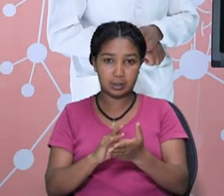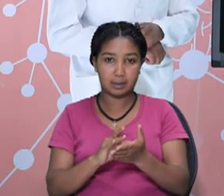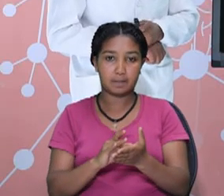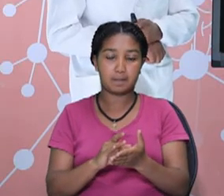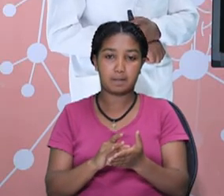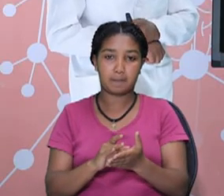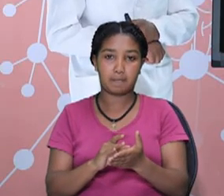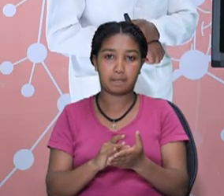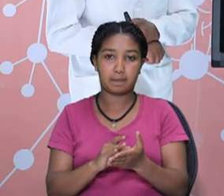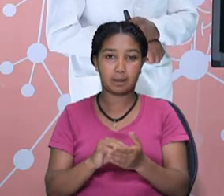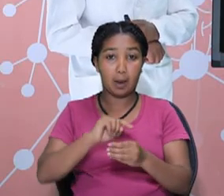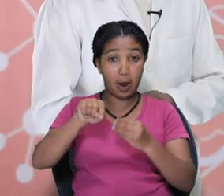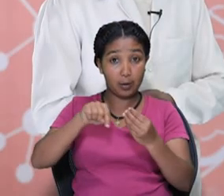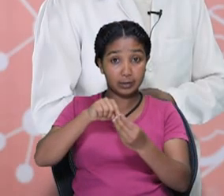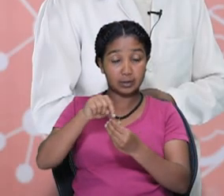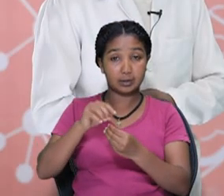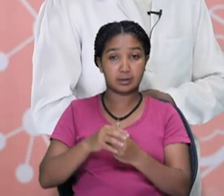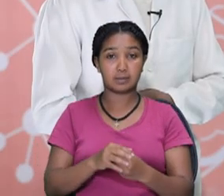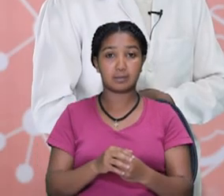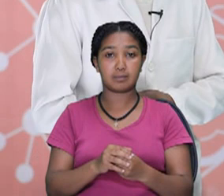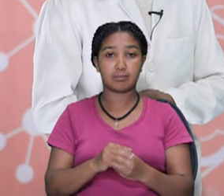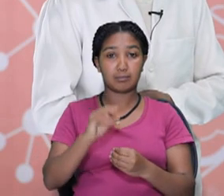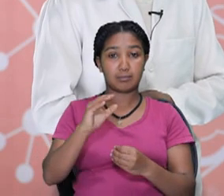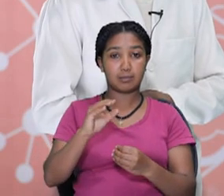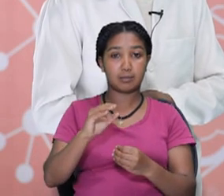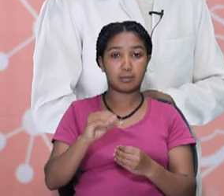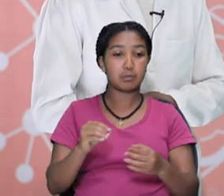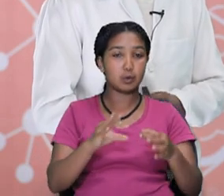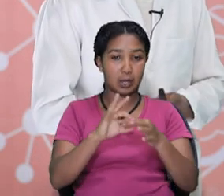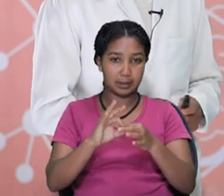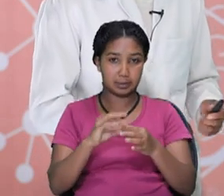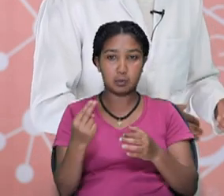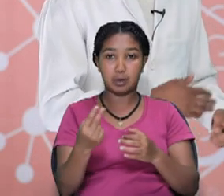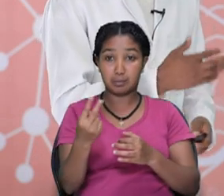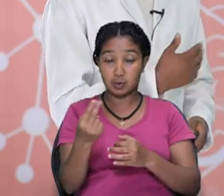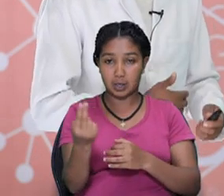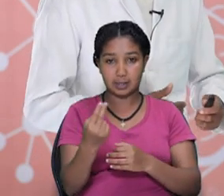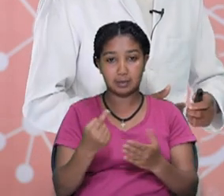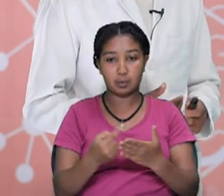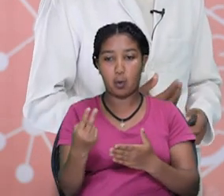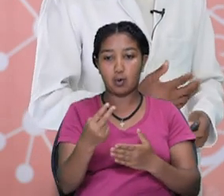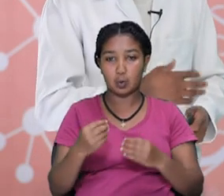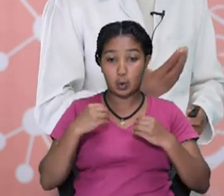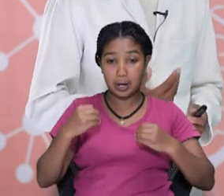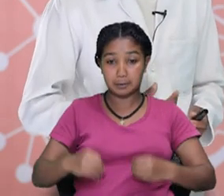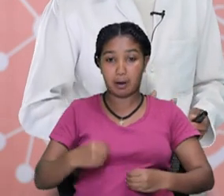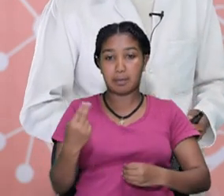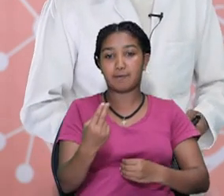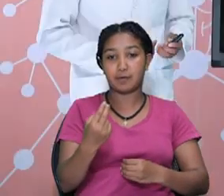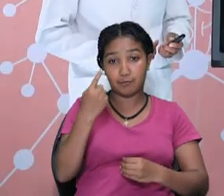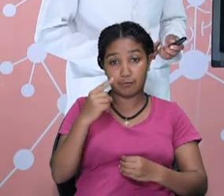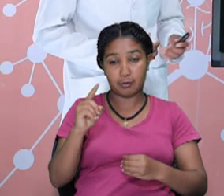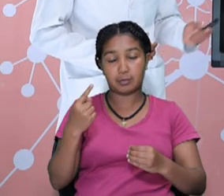between about types about mutualism. So there, both organisms are benefited from